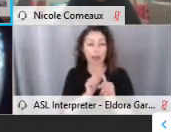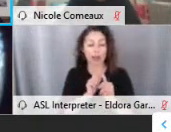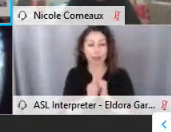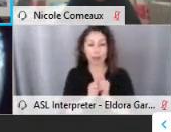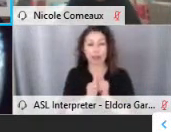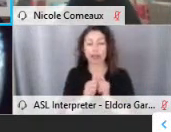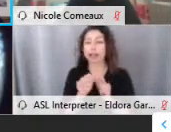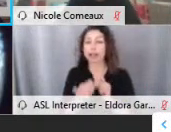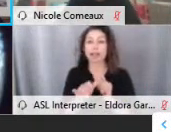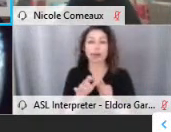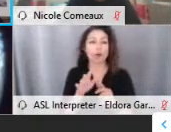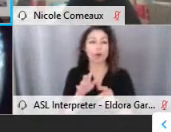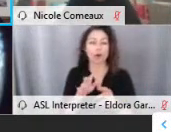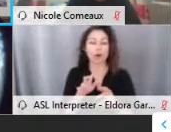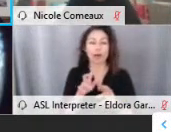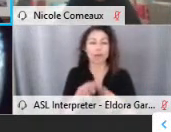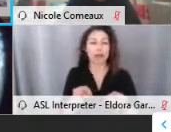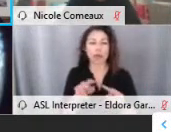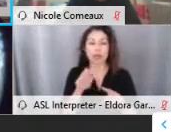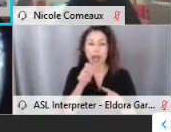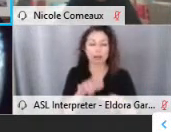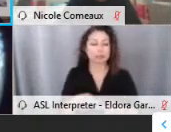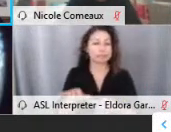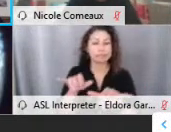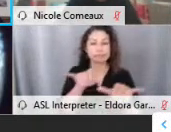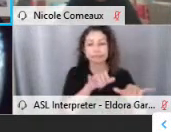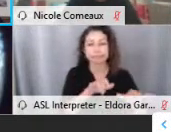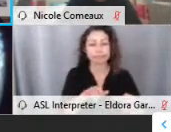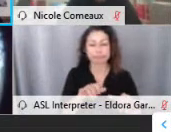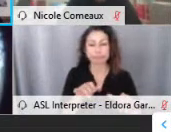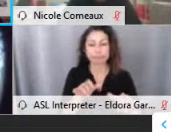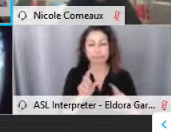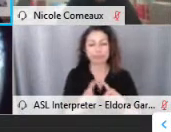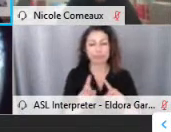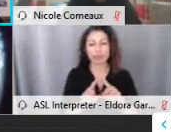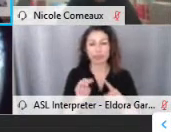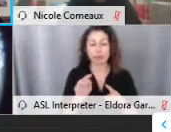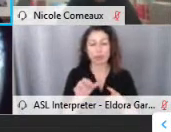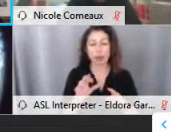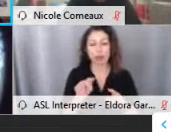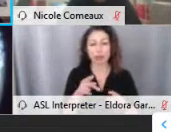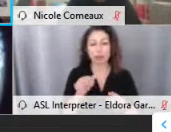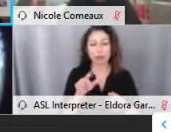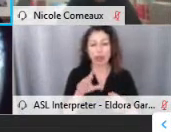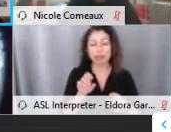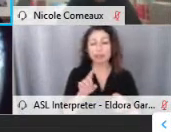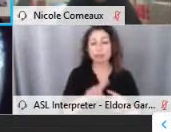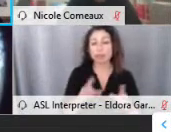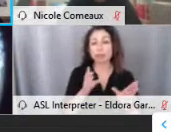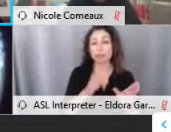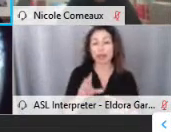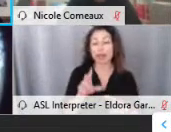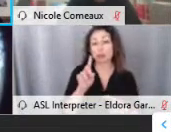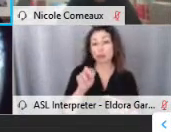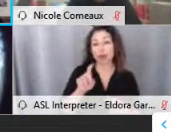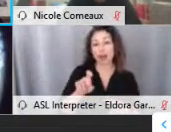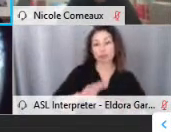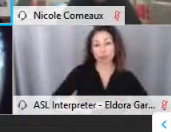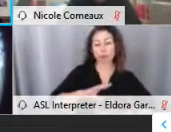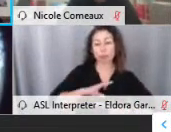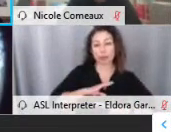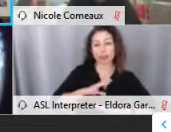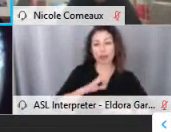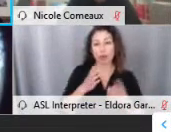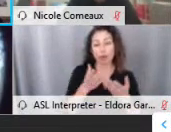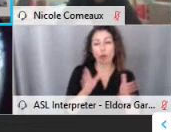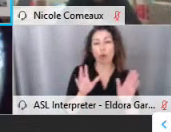won't necessarily be uniform across the marketplace, but the plans do have to meet the overall